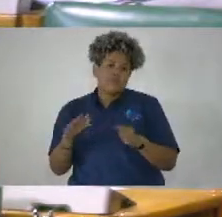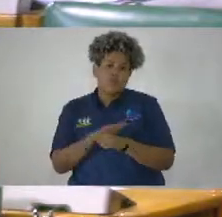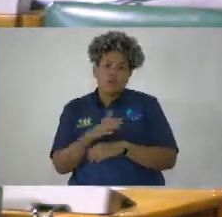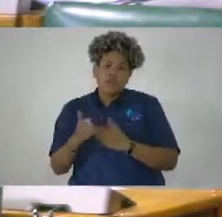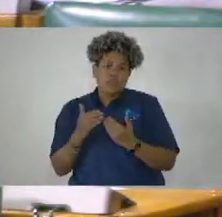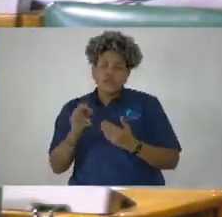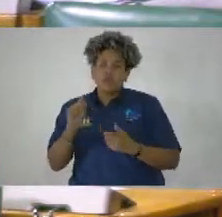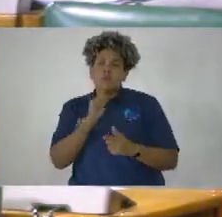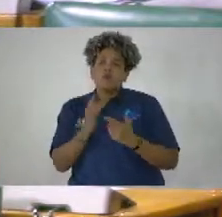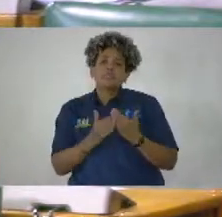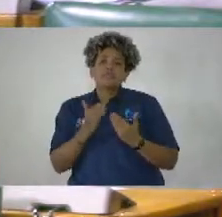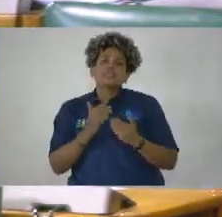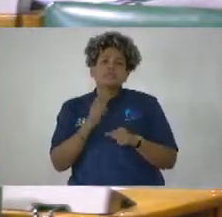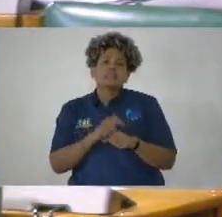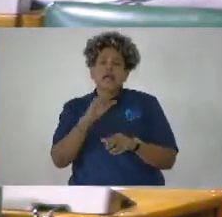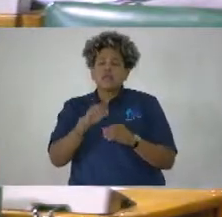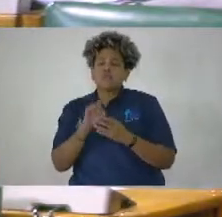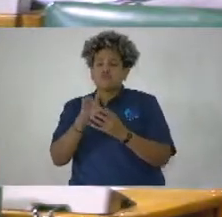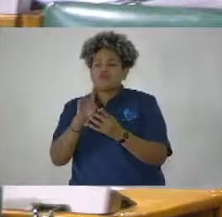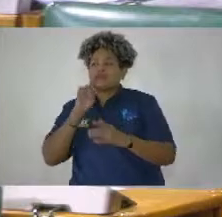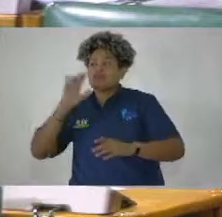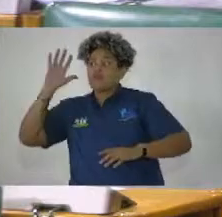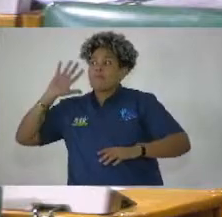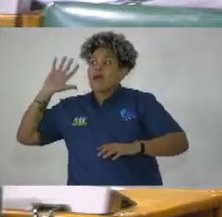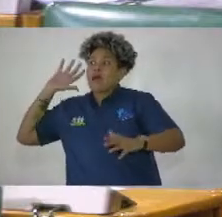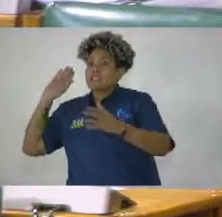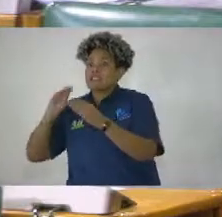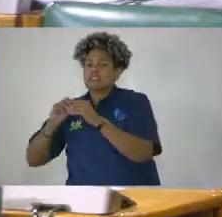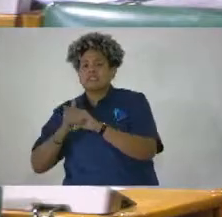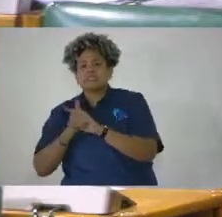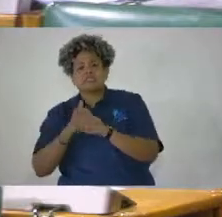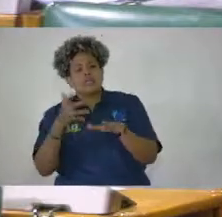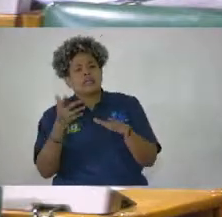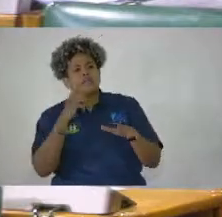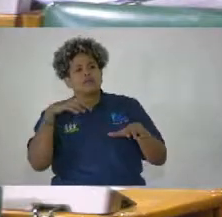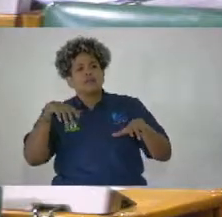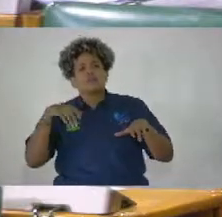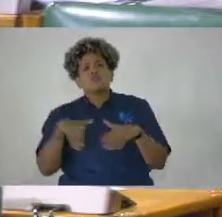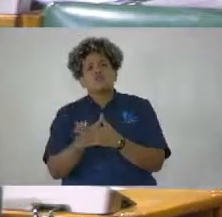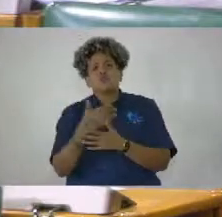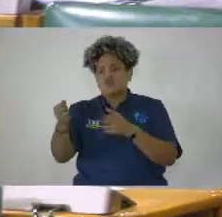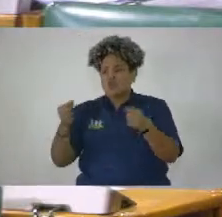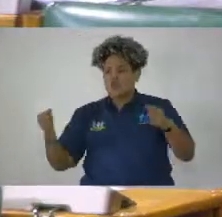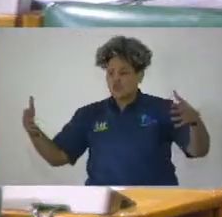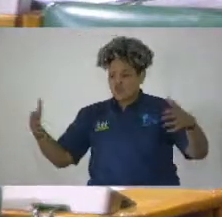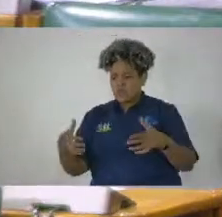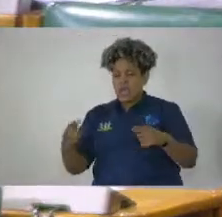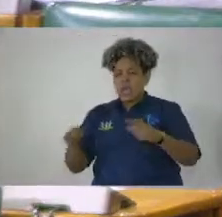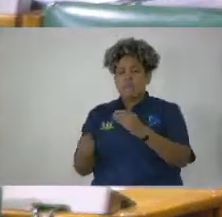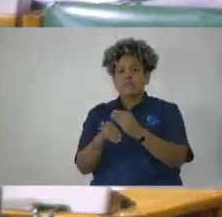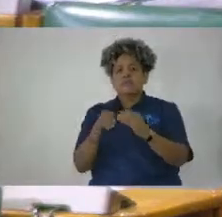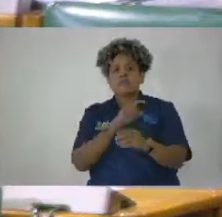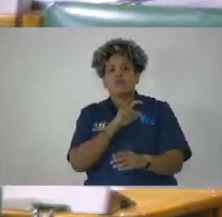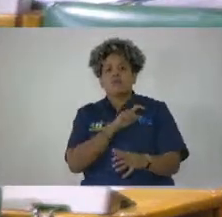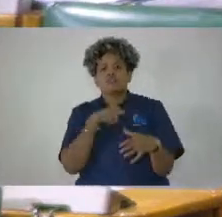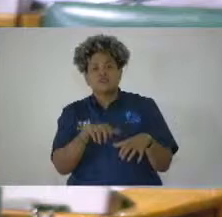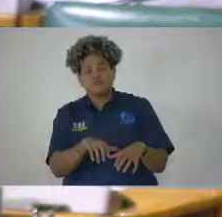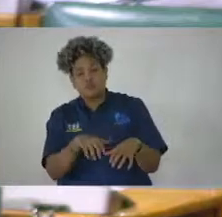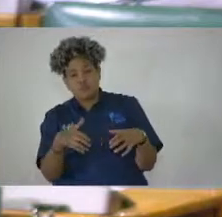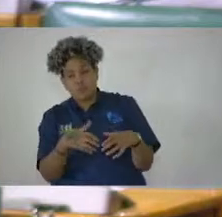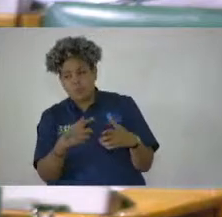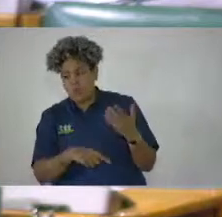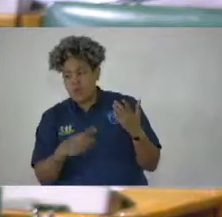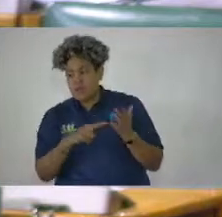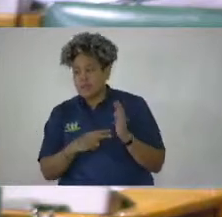but has had an easier time relative to the past of getting new recruits. In the police force, what that